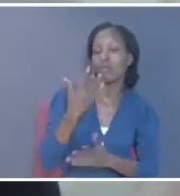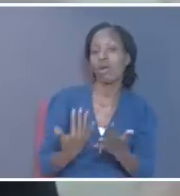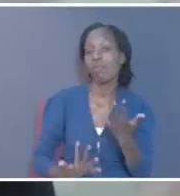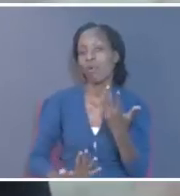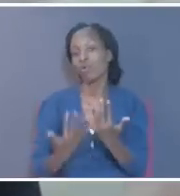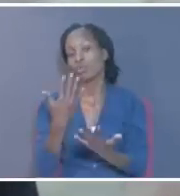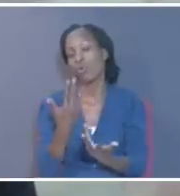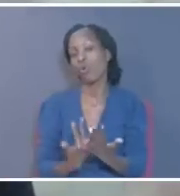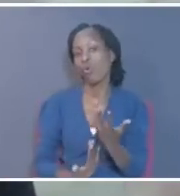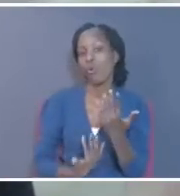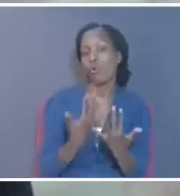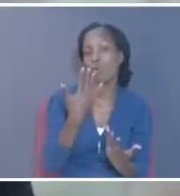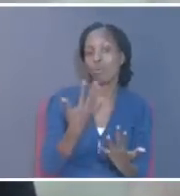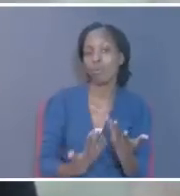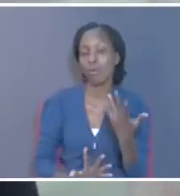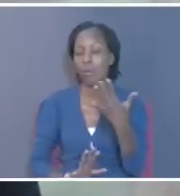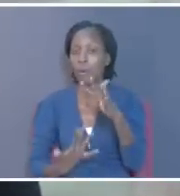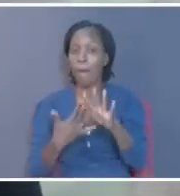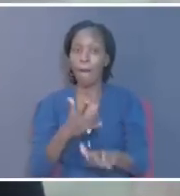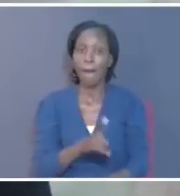ujibuye kwa moto.